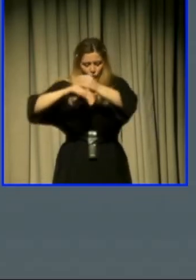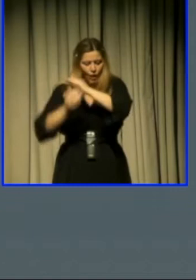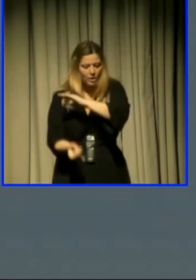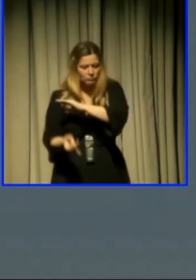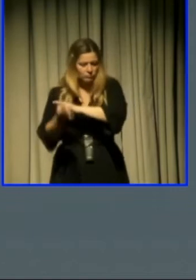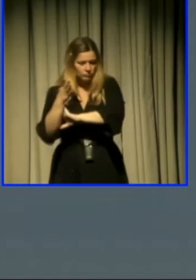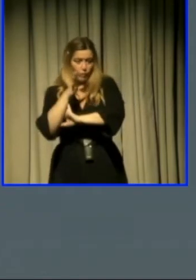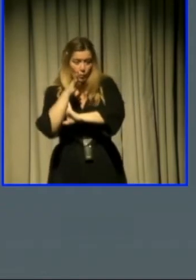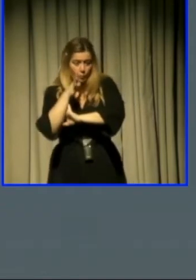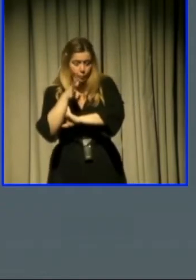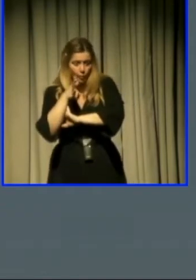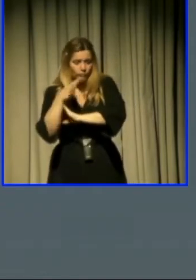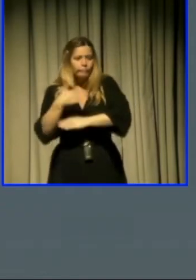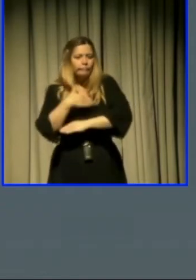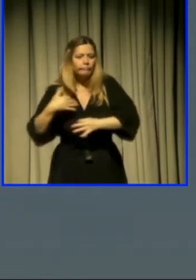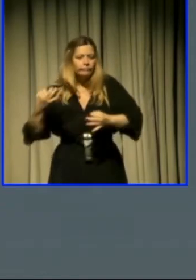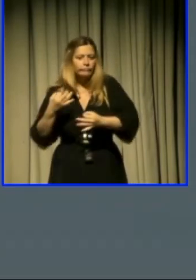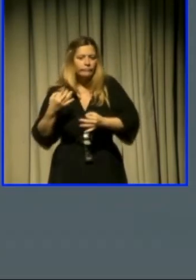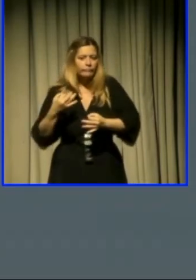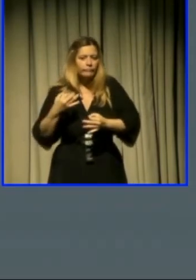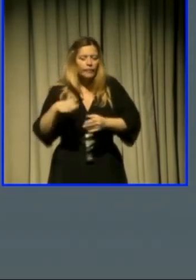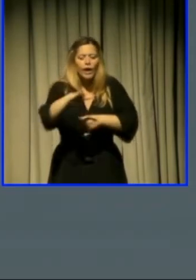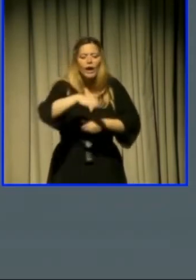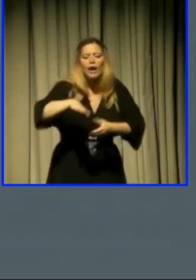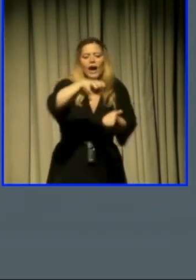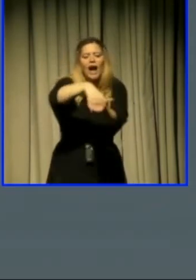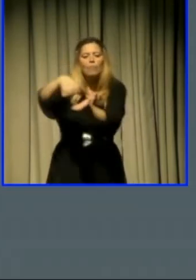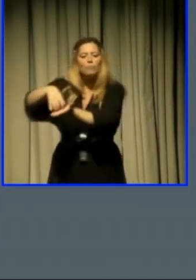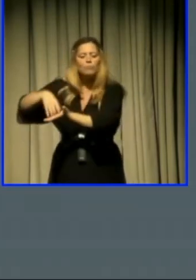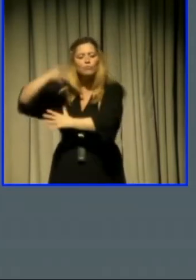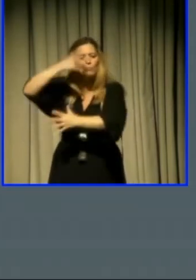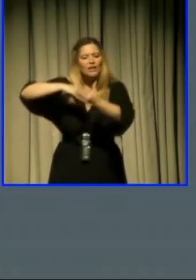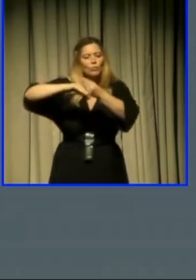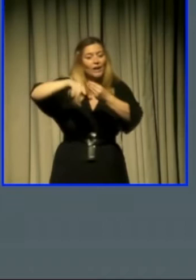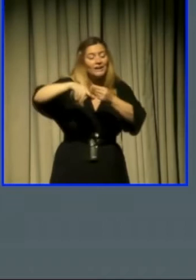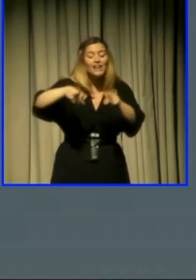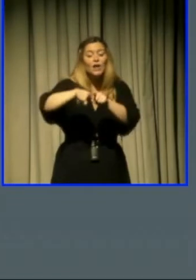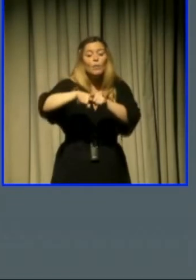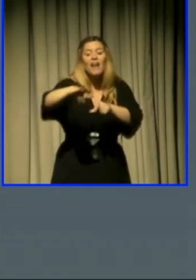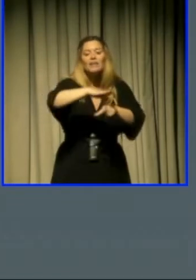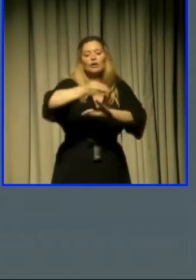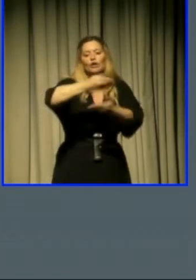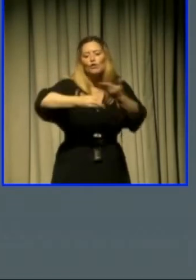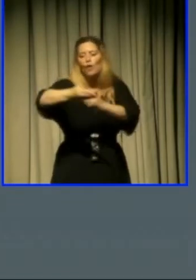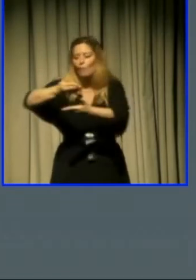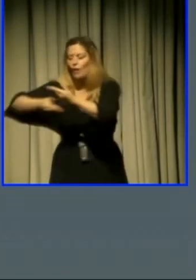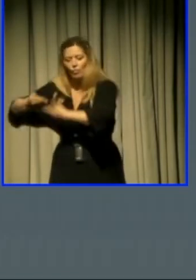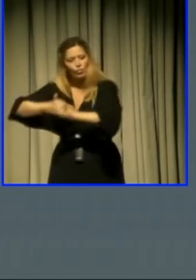Dropbox studios, which are spaces for collaboration and community building, not just for solo